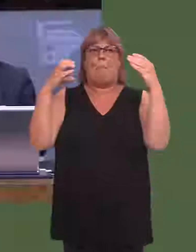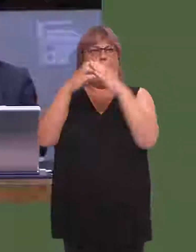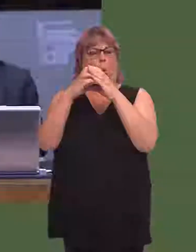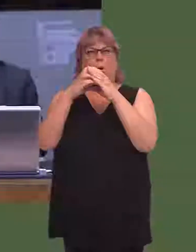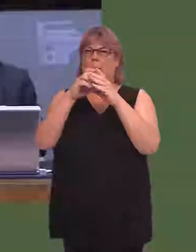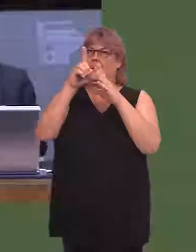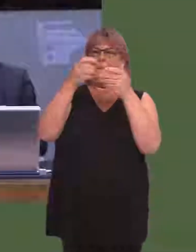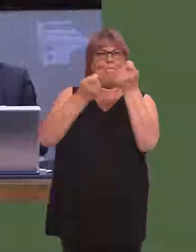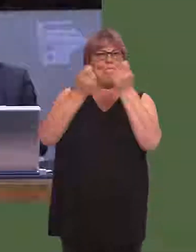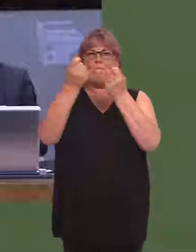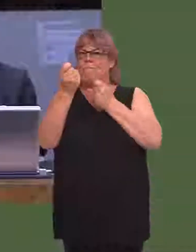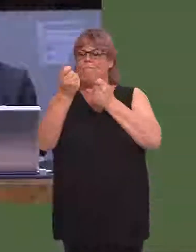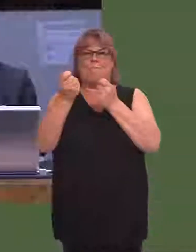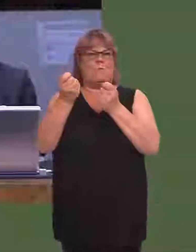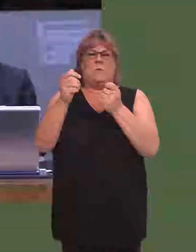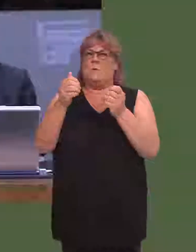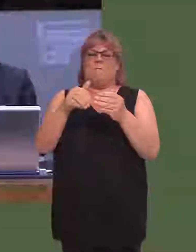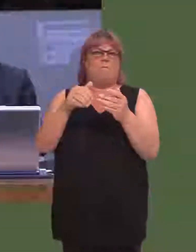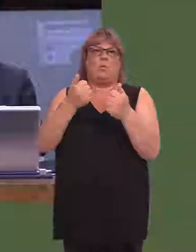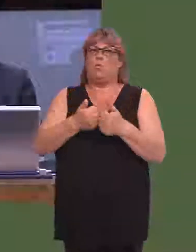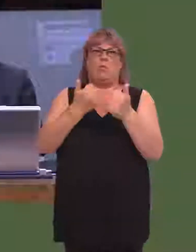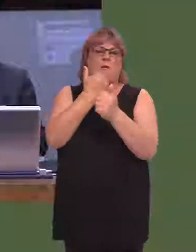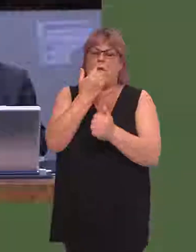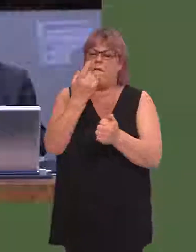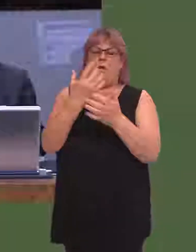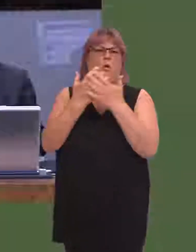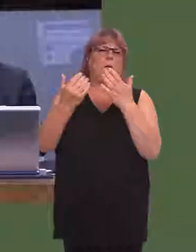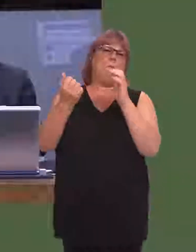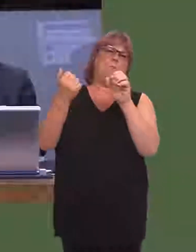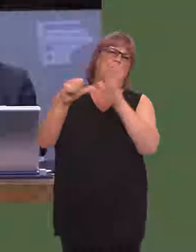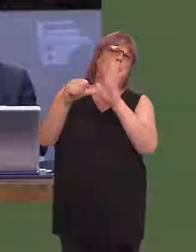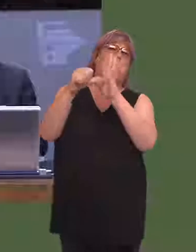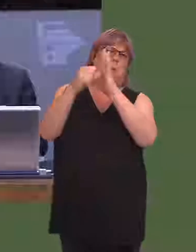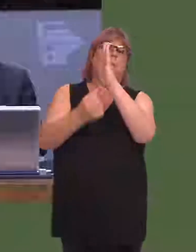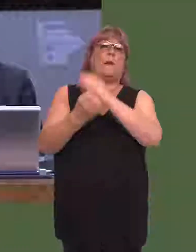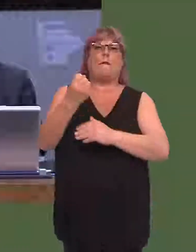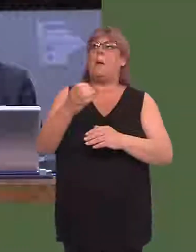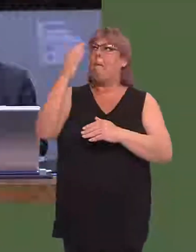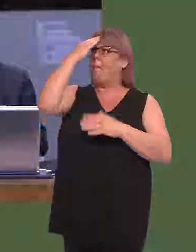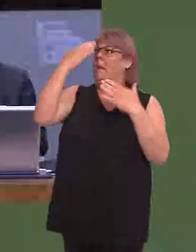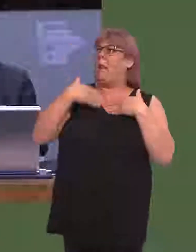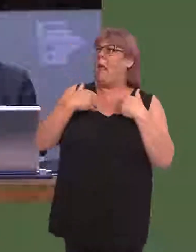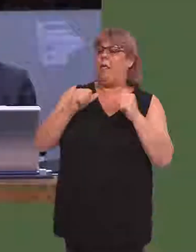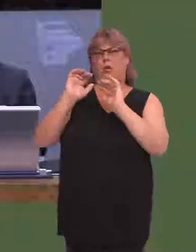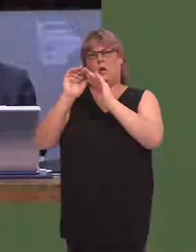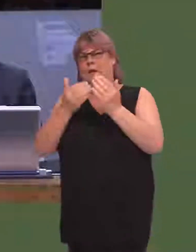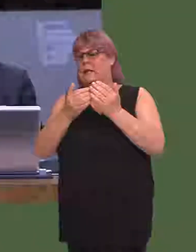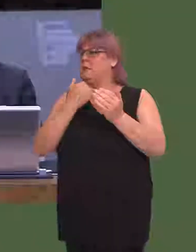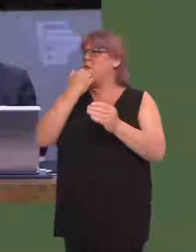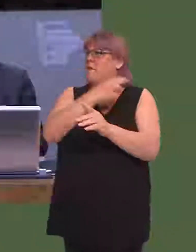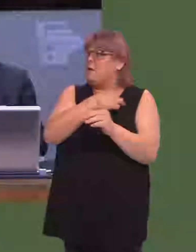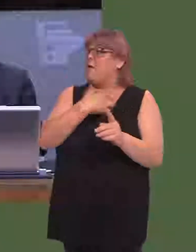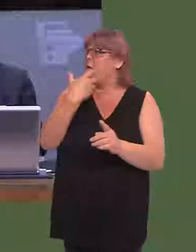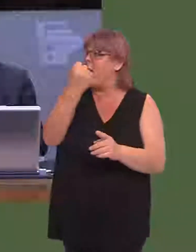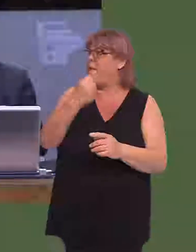wholly inappropriate and significantly flawed since its creation, and that mental health services are